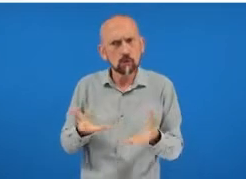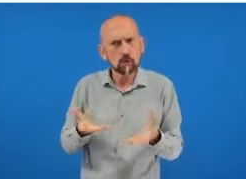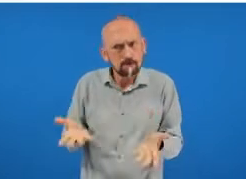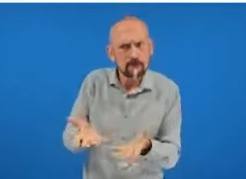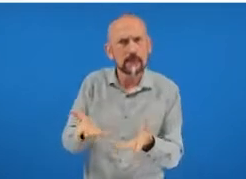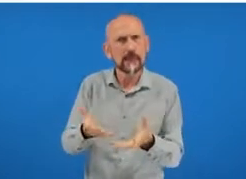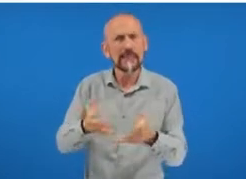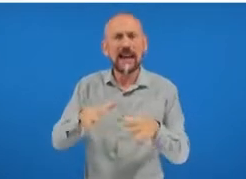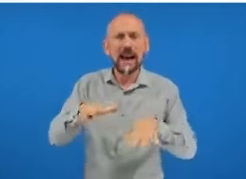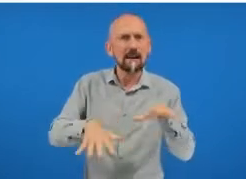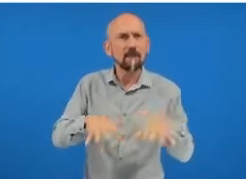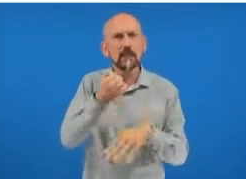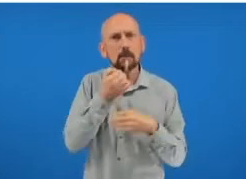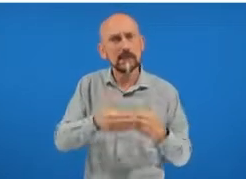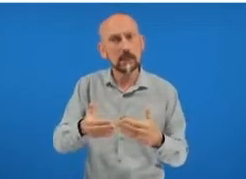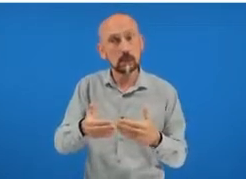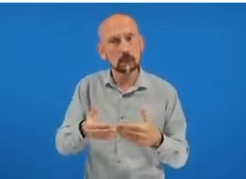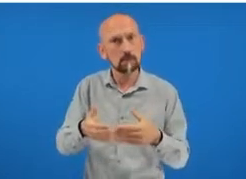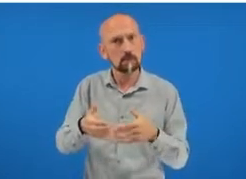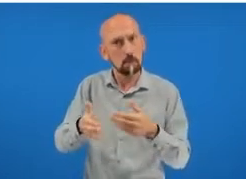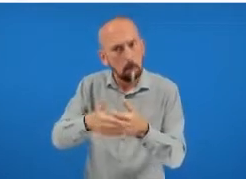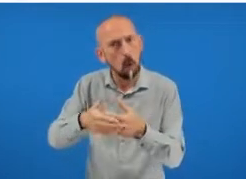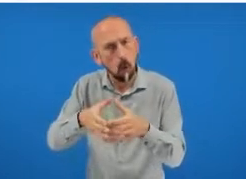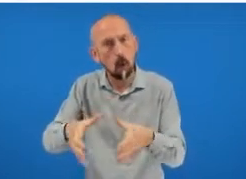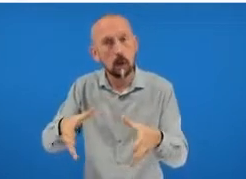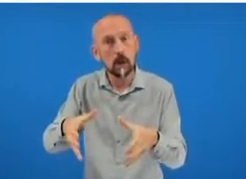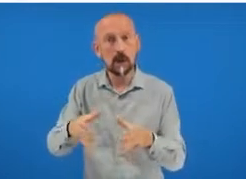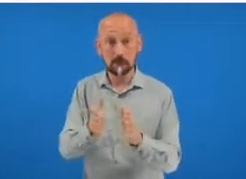is allowing us to bid for funding for that.